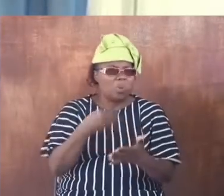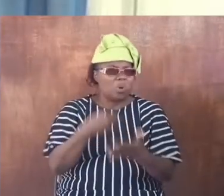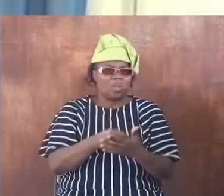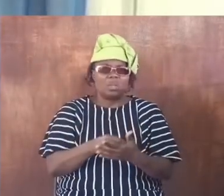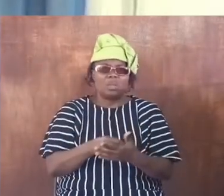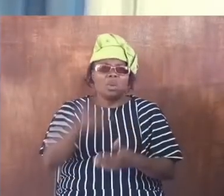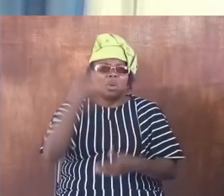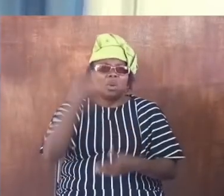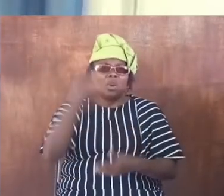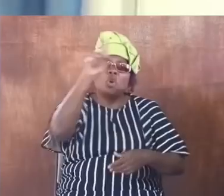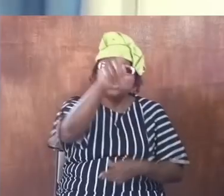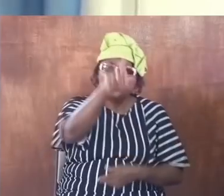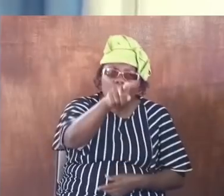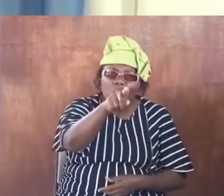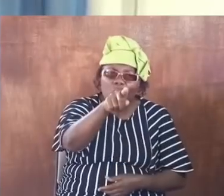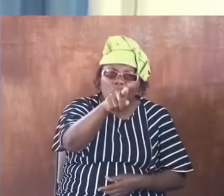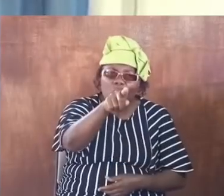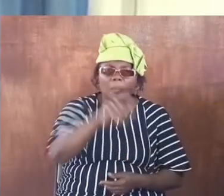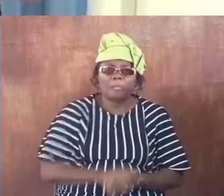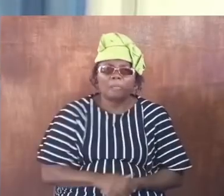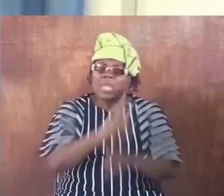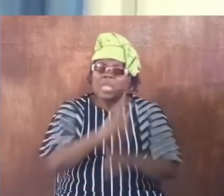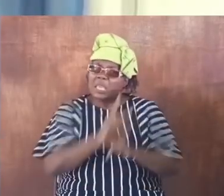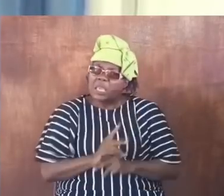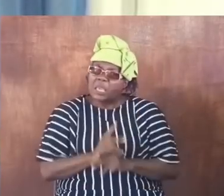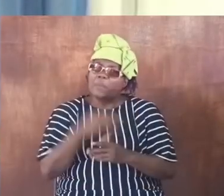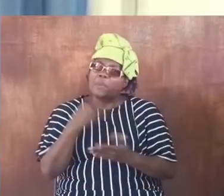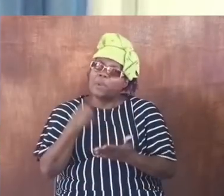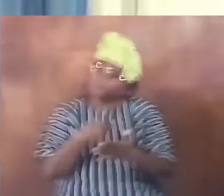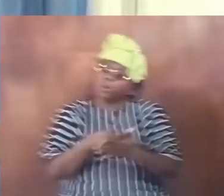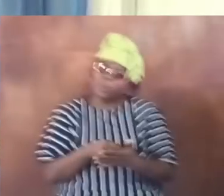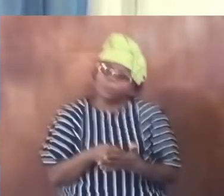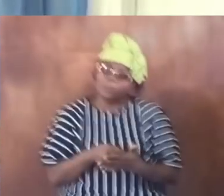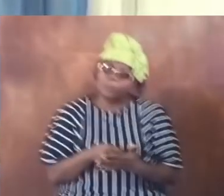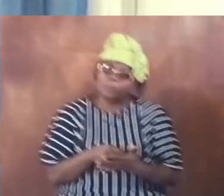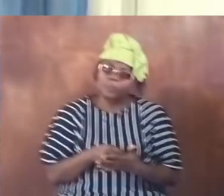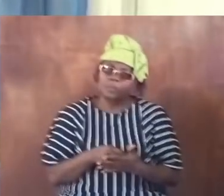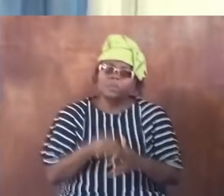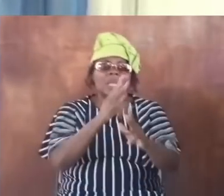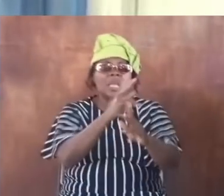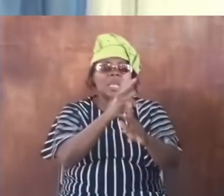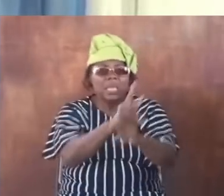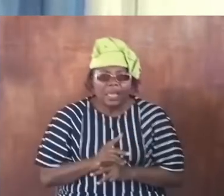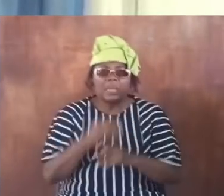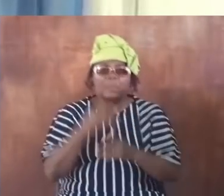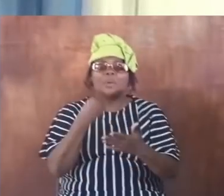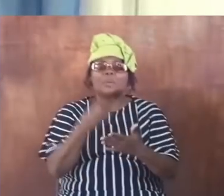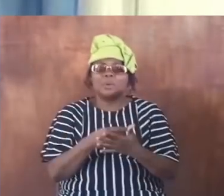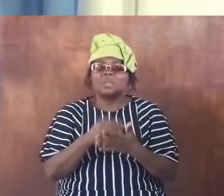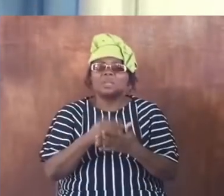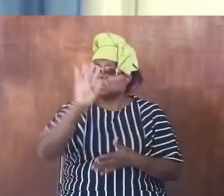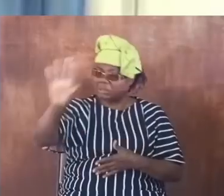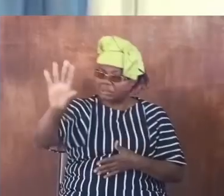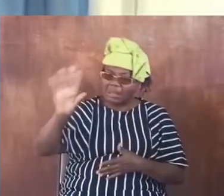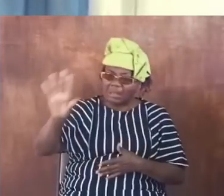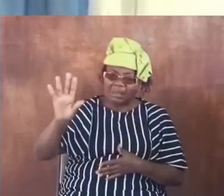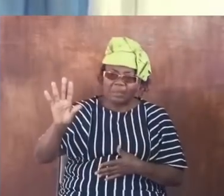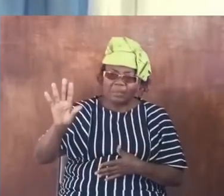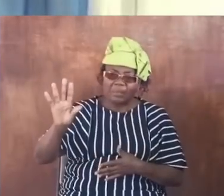you, I know many of us go and say, keep your money. Keep your money.